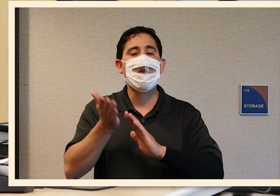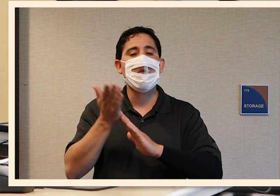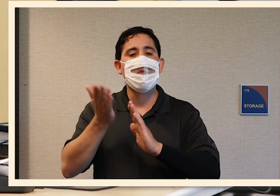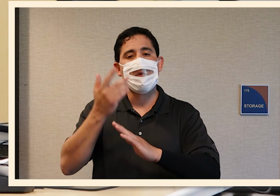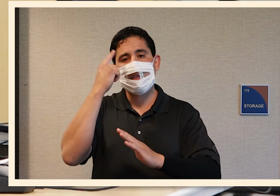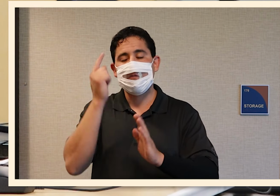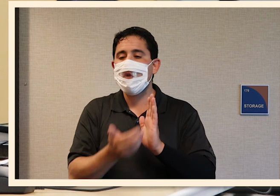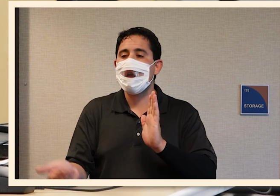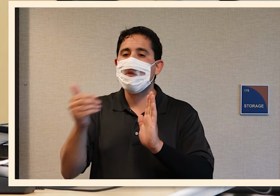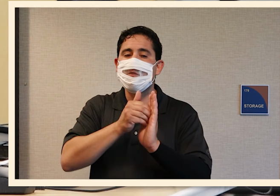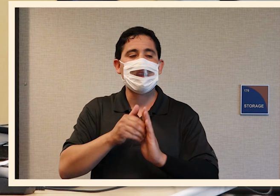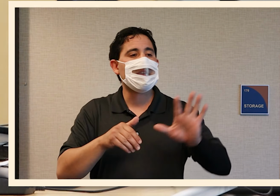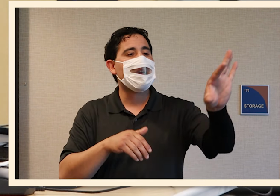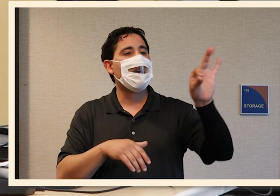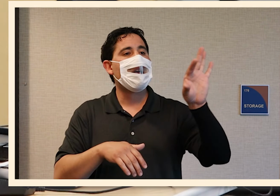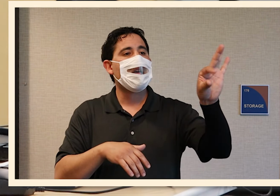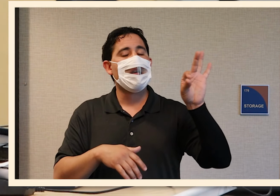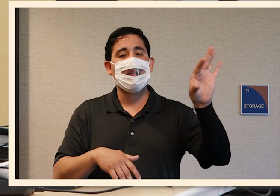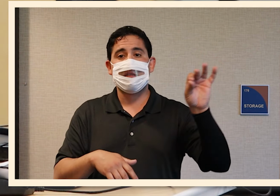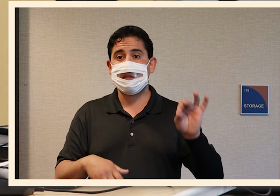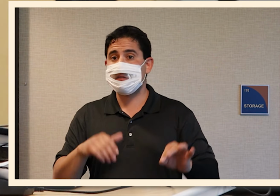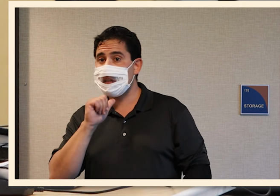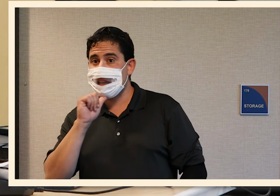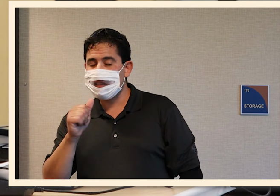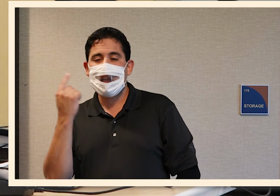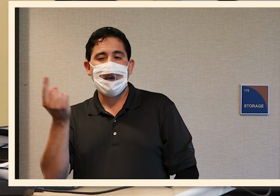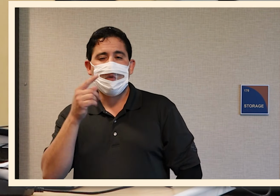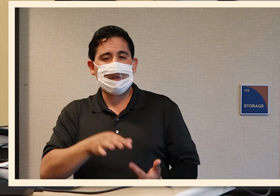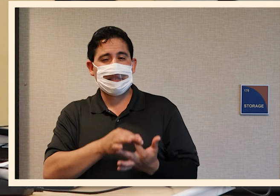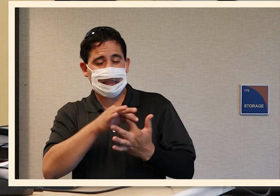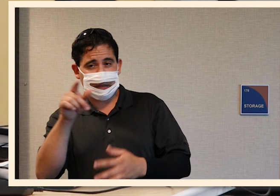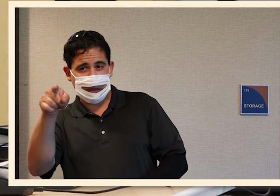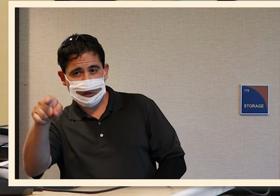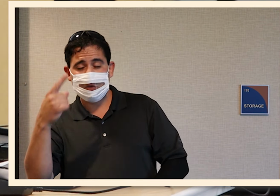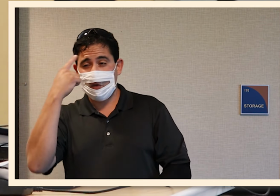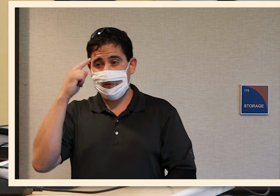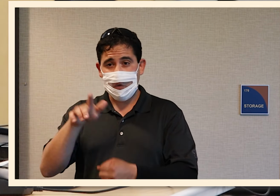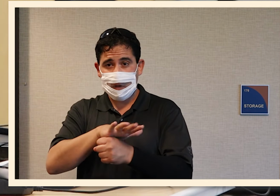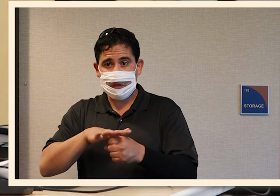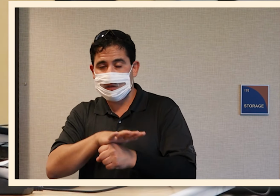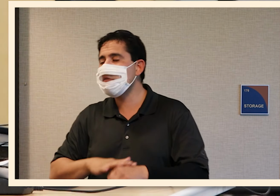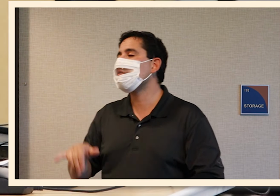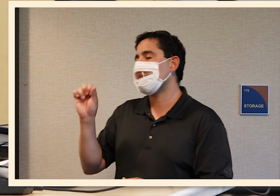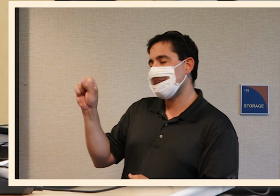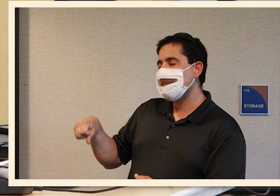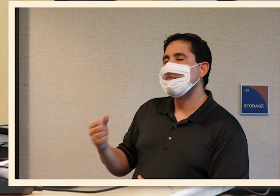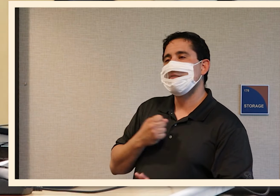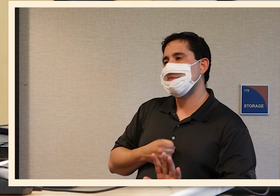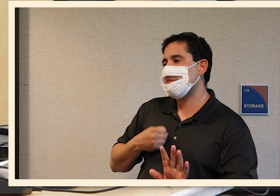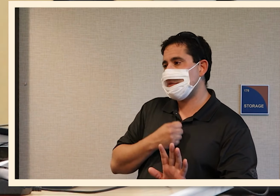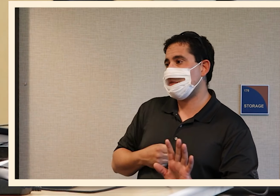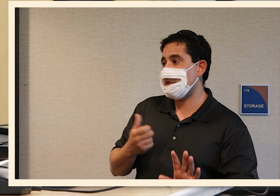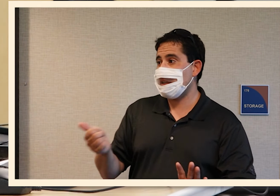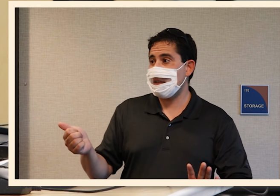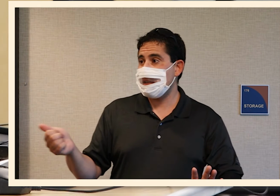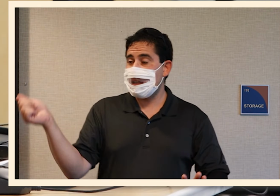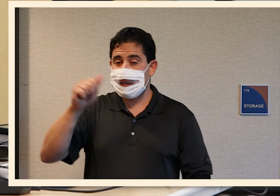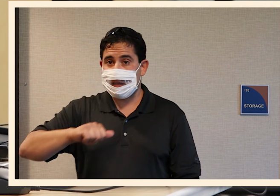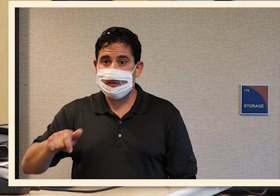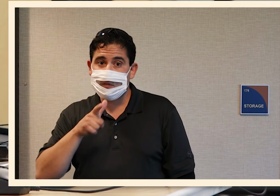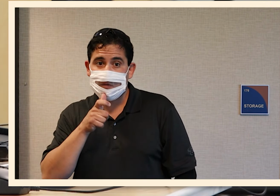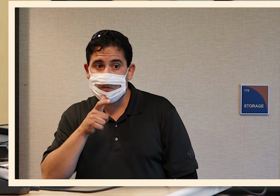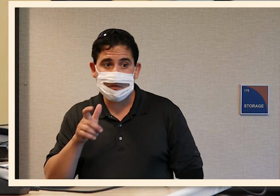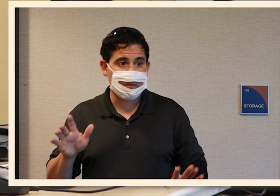that. Actually, it doesn't designate you as individual members, it just designates the zones. Yep, that's right. Anyone who happens to live in